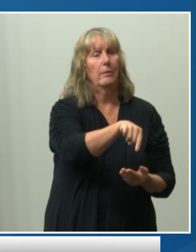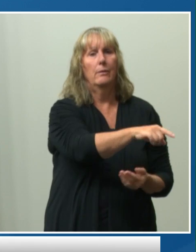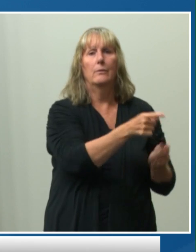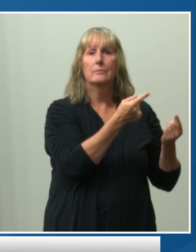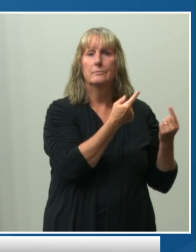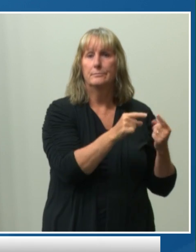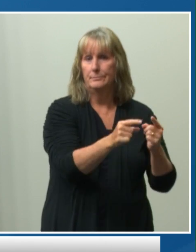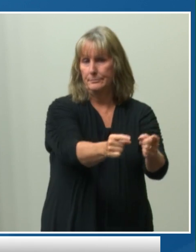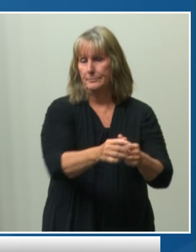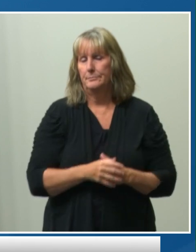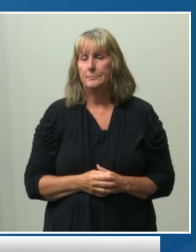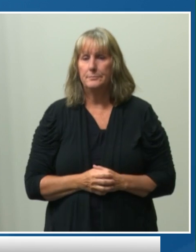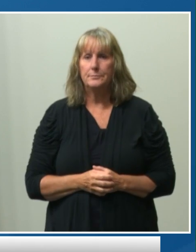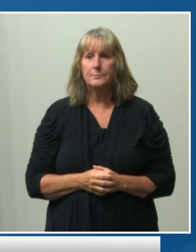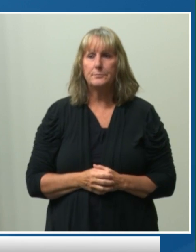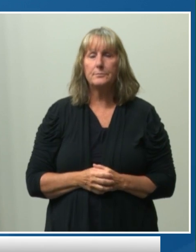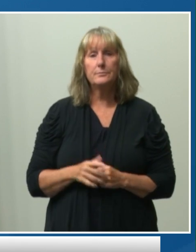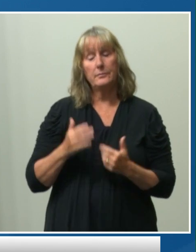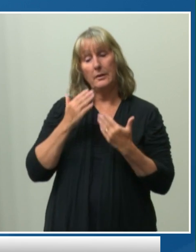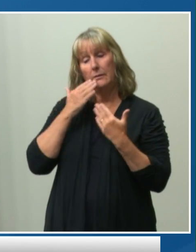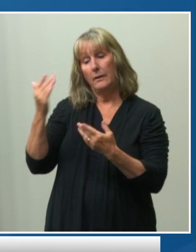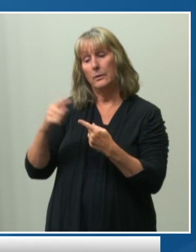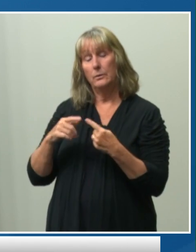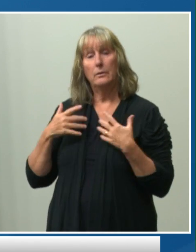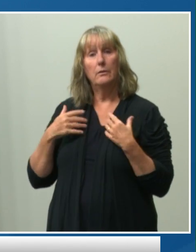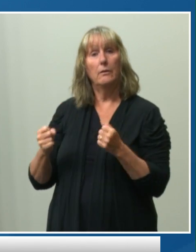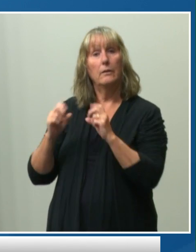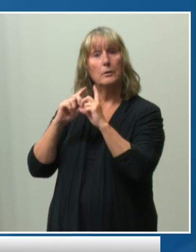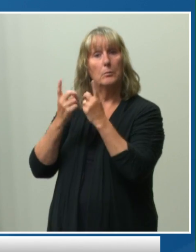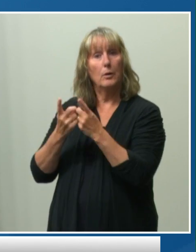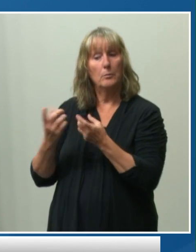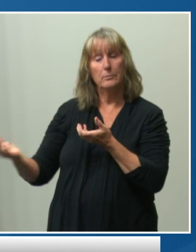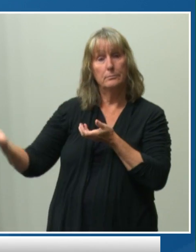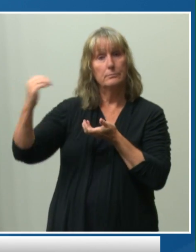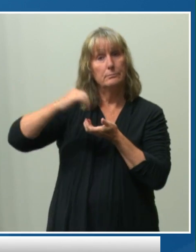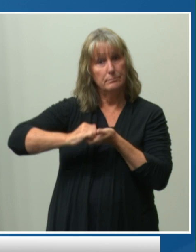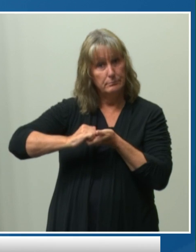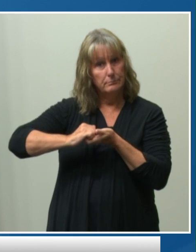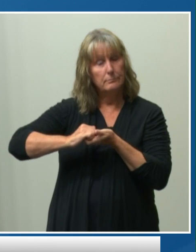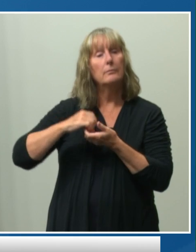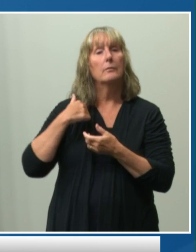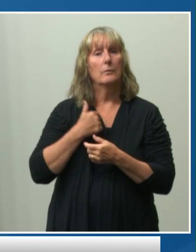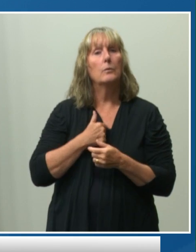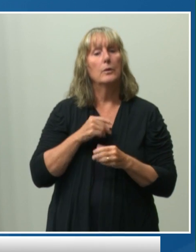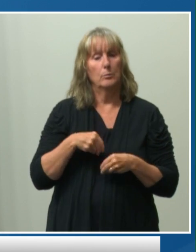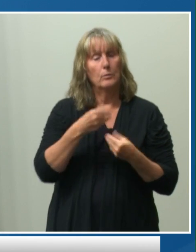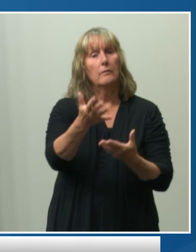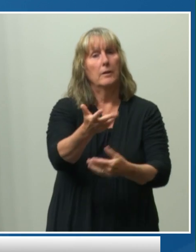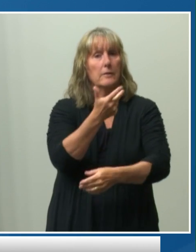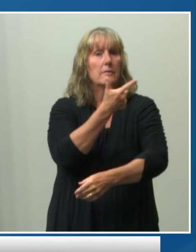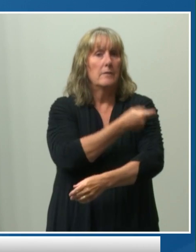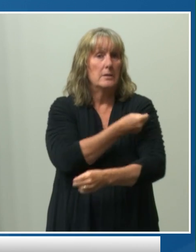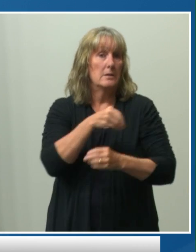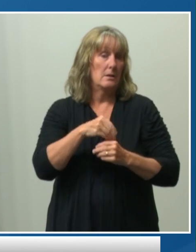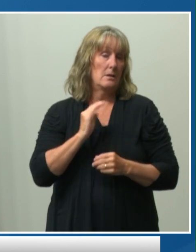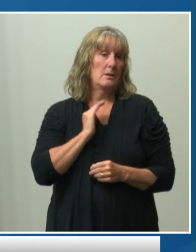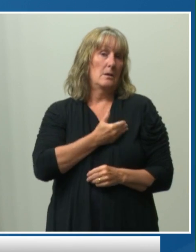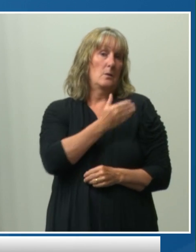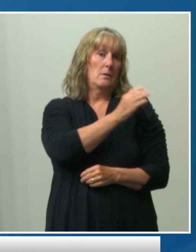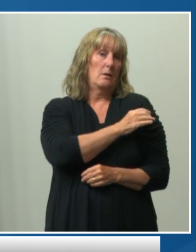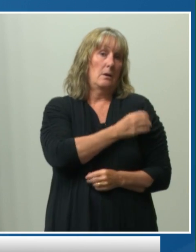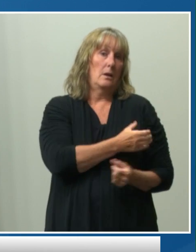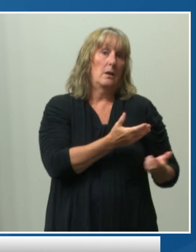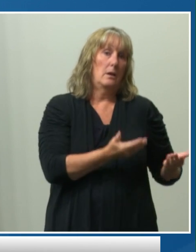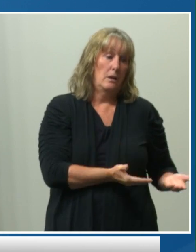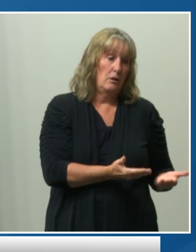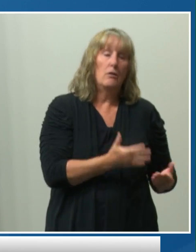scenarios. We, thanks to the health department, working with them, we've been able to provide the vaccine in our clinic as well as